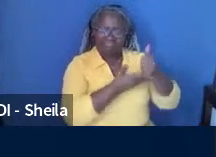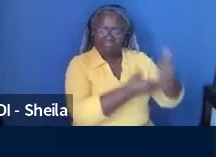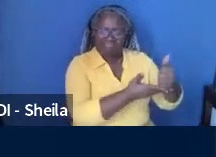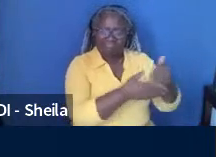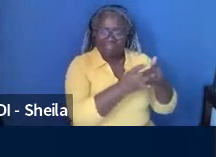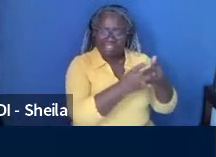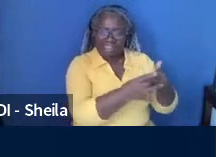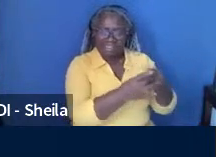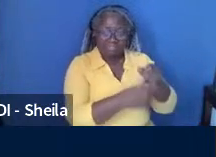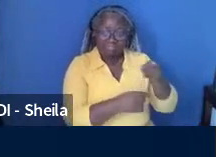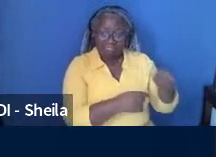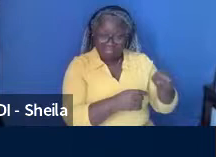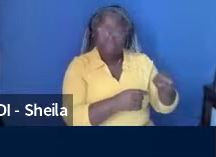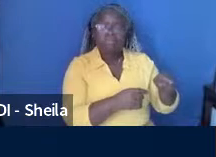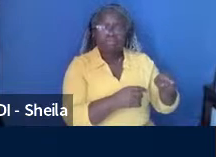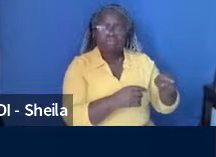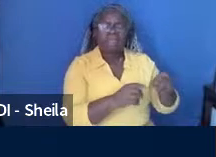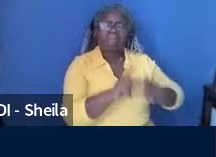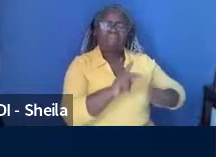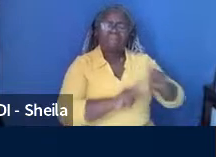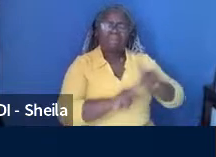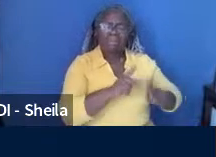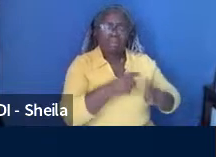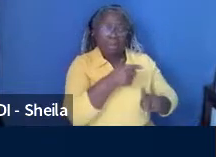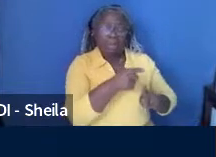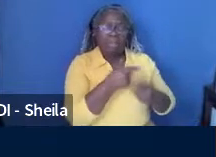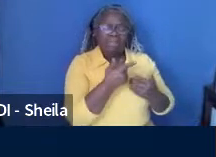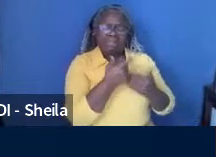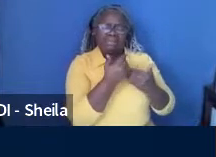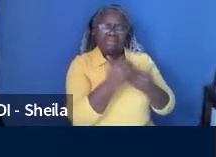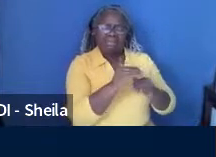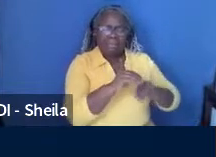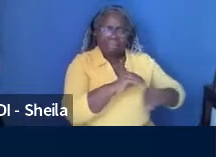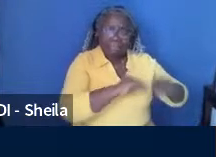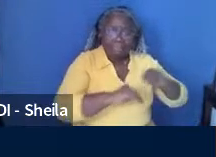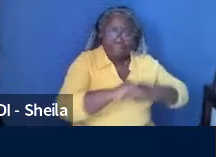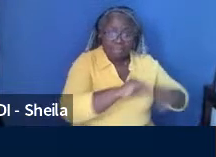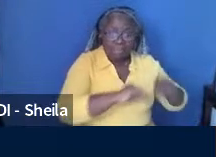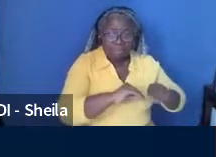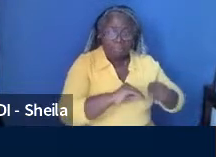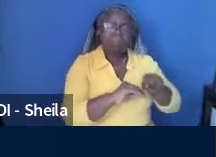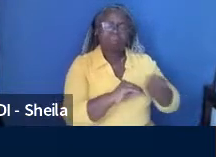This public provides guidance for medical care providers on the requirements of the